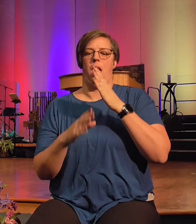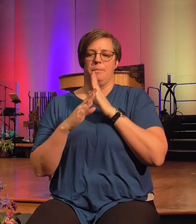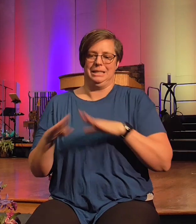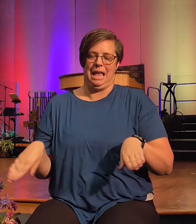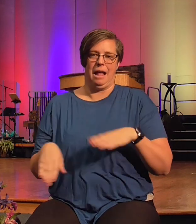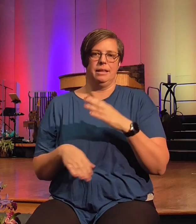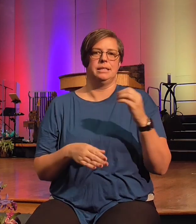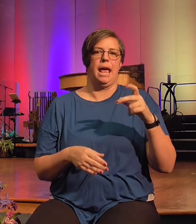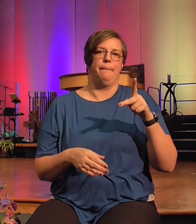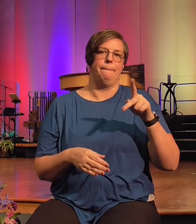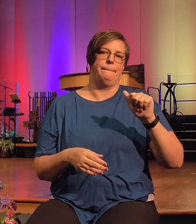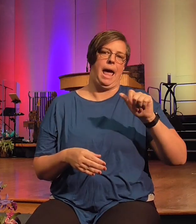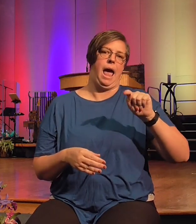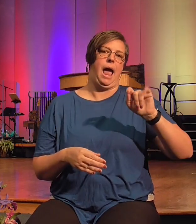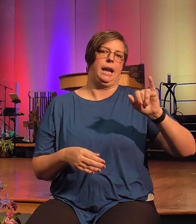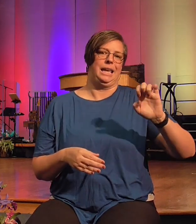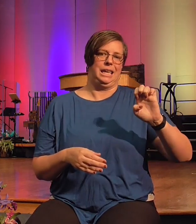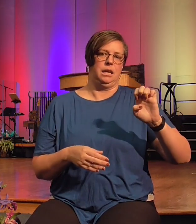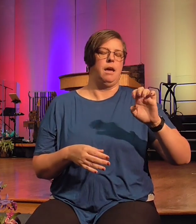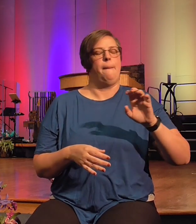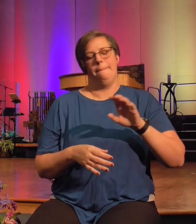Dr. Patty will lead us in prayer.